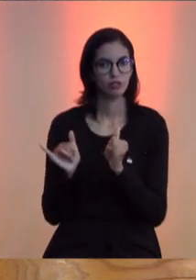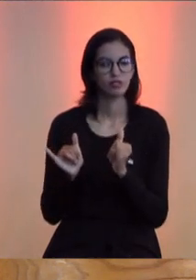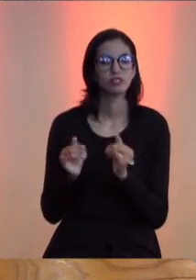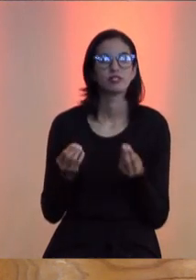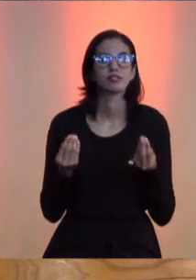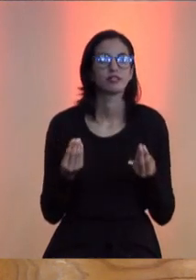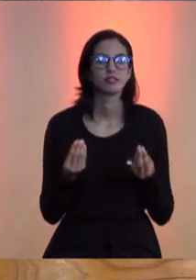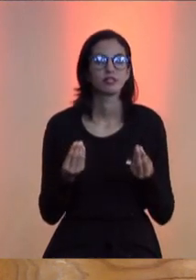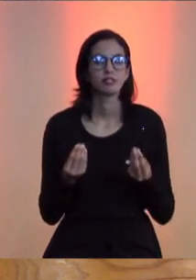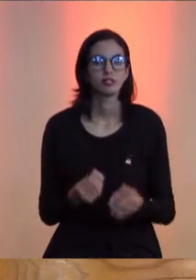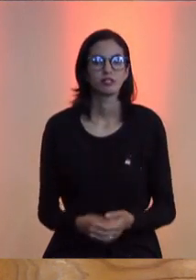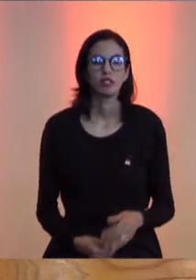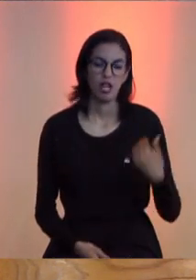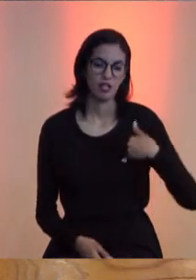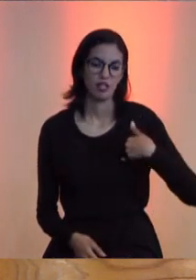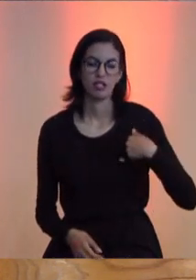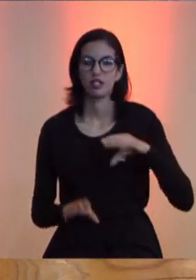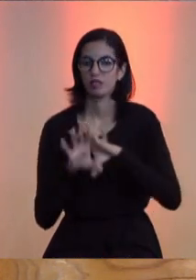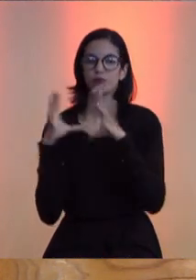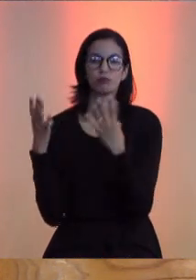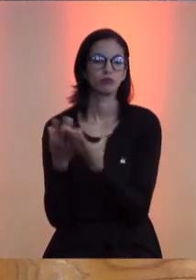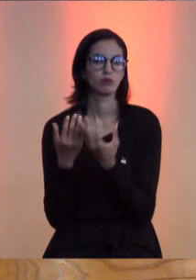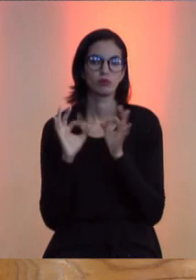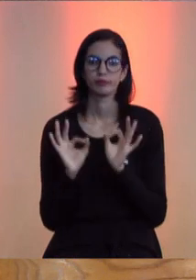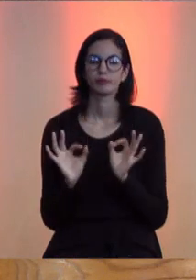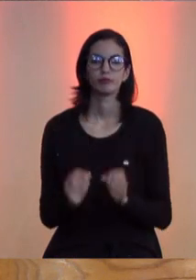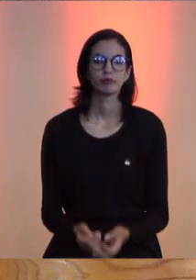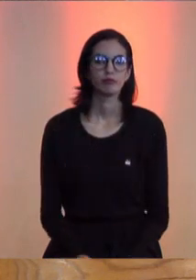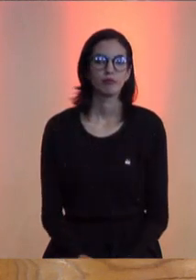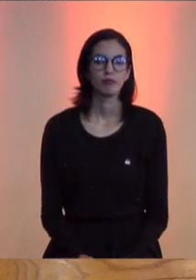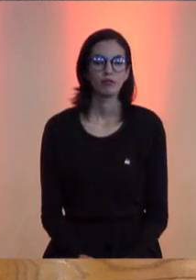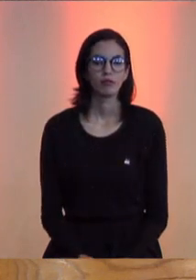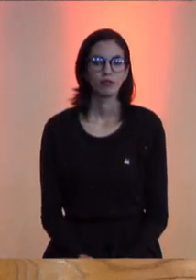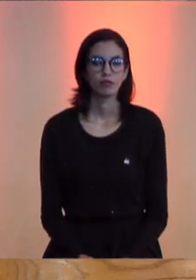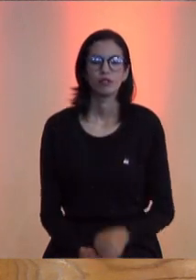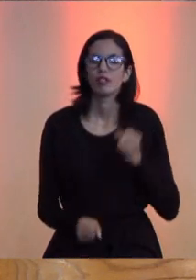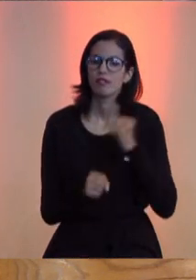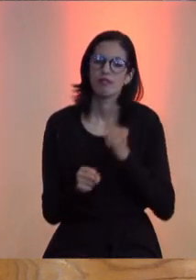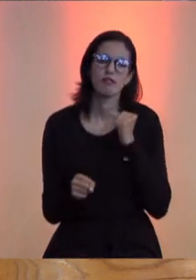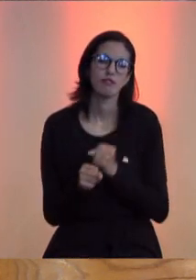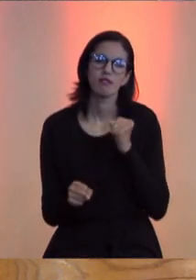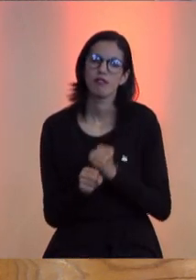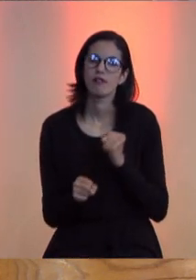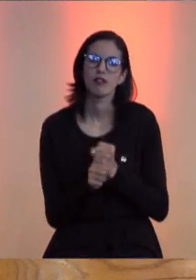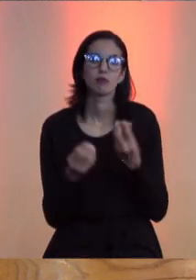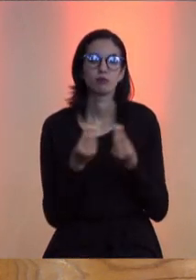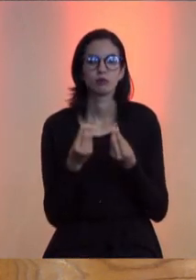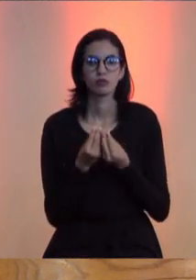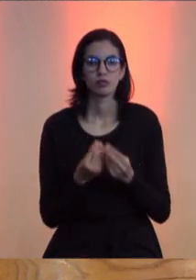Aquí hoy en Argentina y en el resto del mundo. We are working so hard. Trabajamos tanto. Mama is working